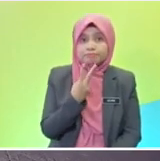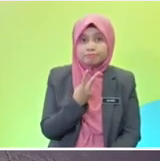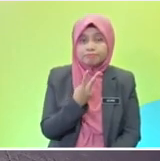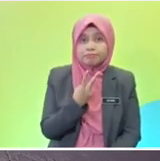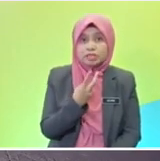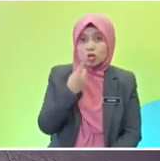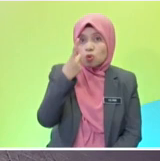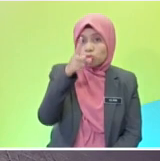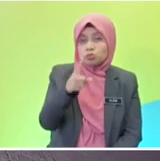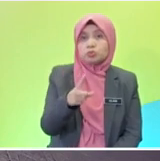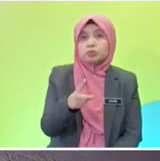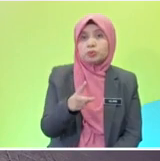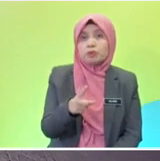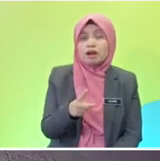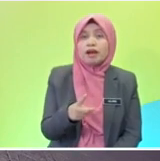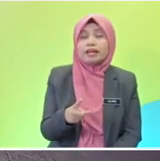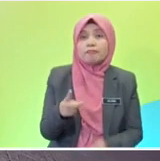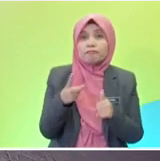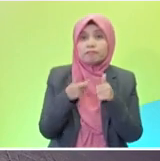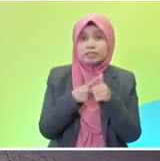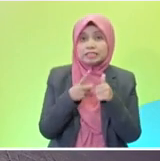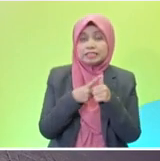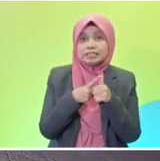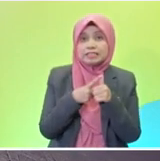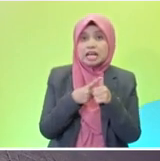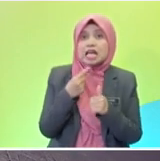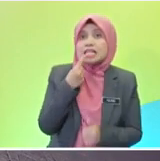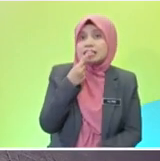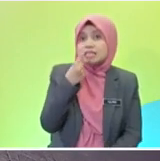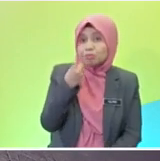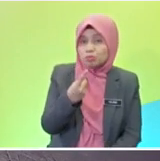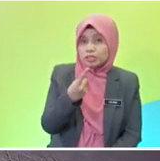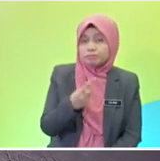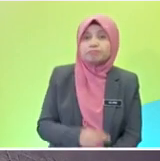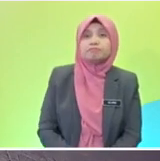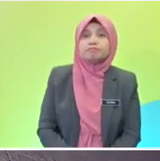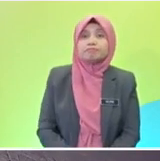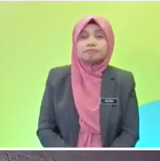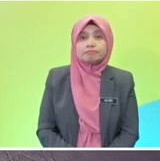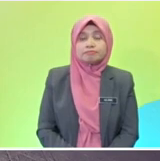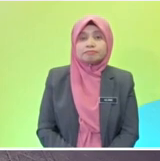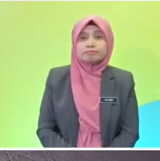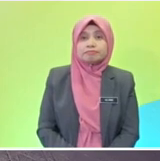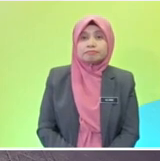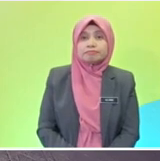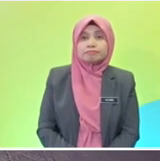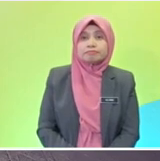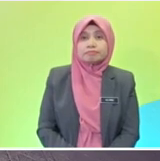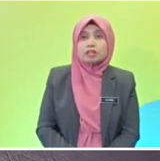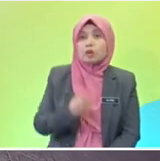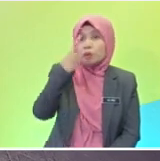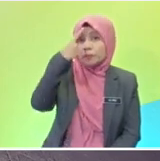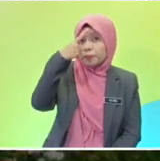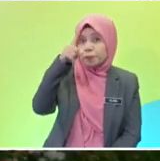first letter? Yes. Okay. Can you pronounce this sound? Okay. For